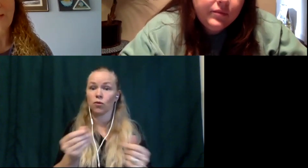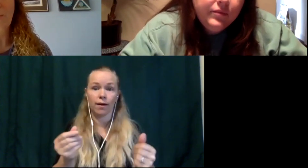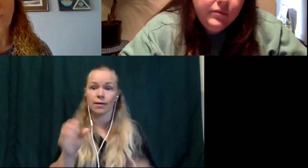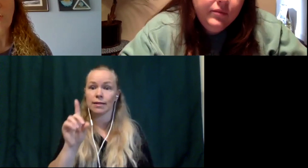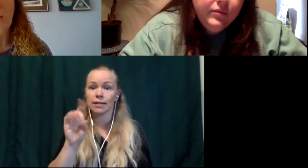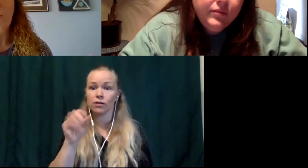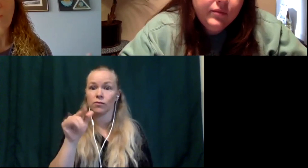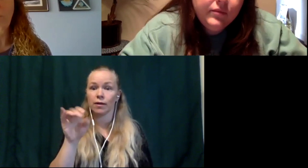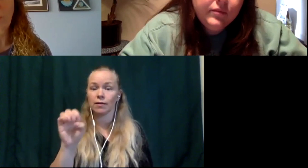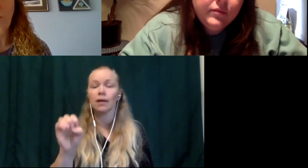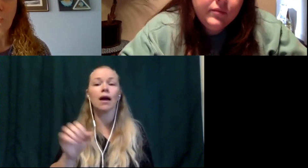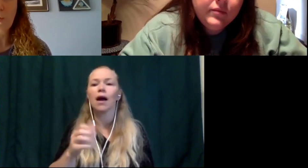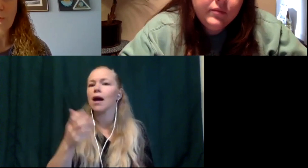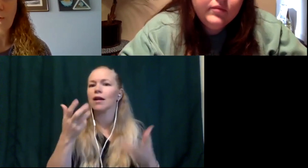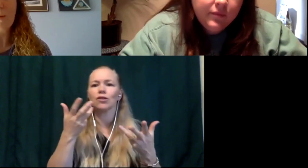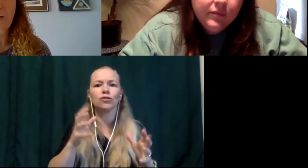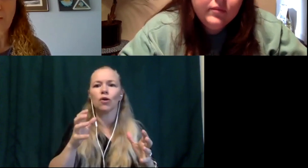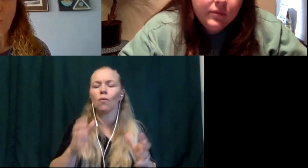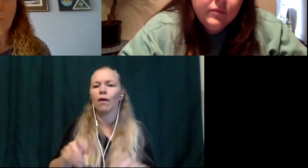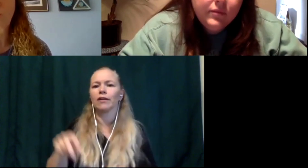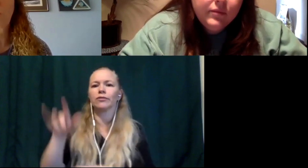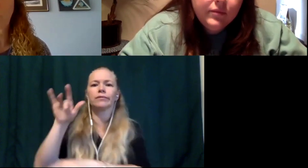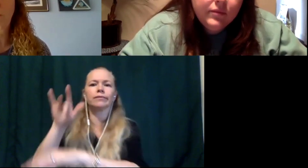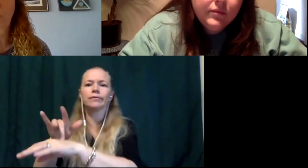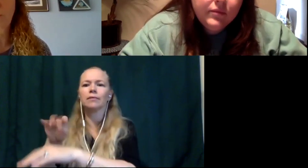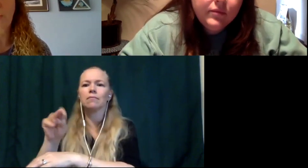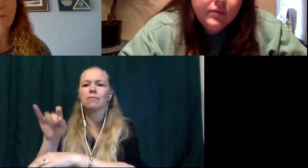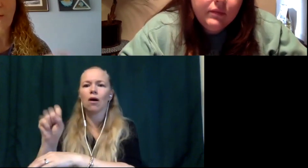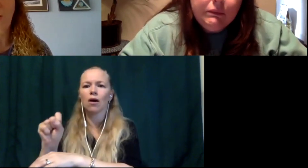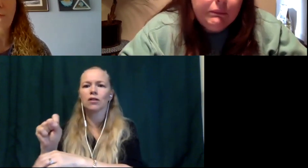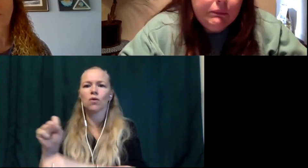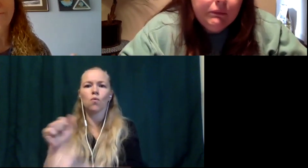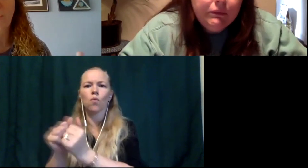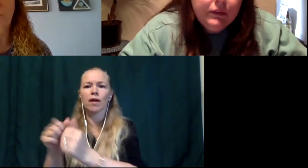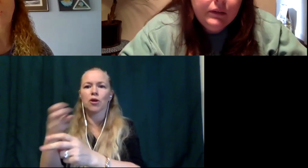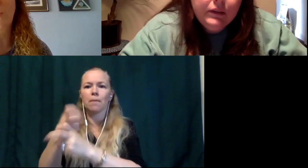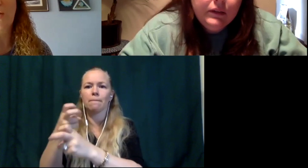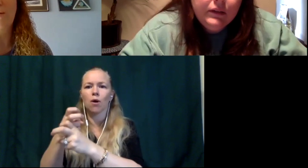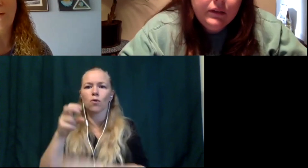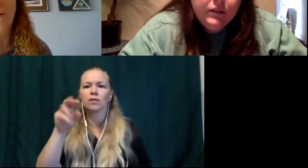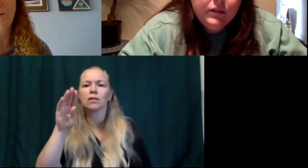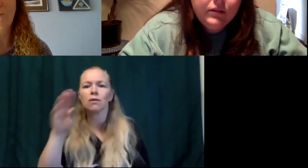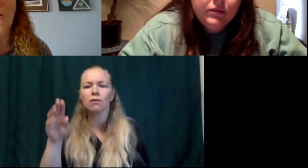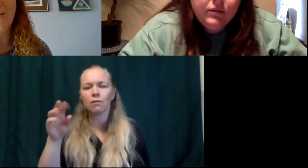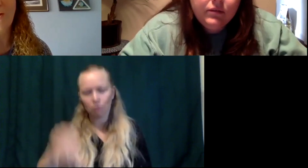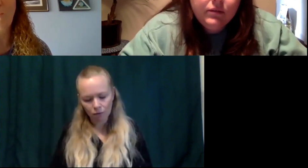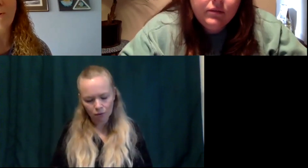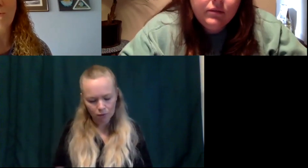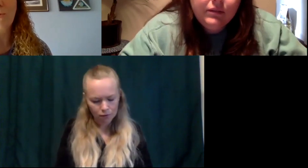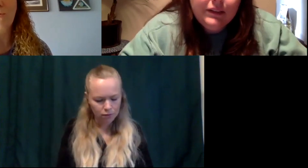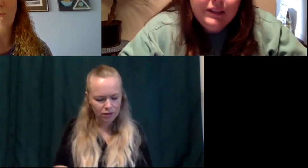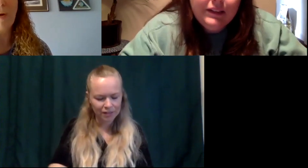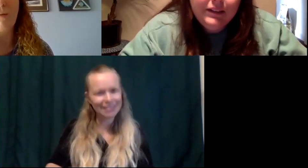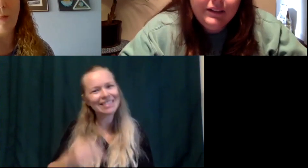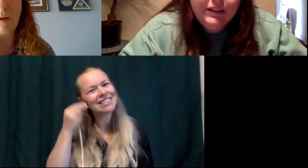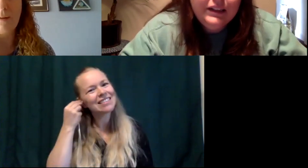land on the moon with brittle bones, or land on Mars with brittle bones and step off, and the first thing you did walking on Mars was